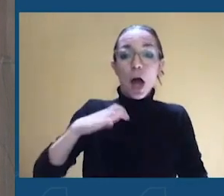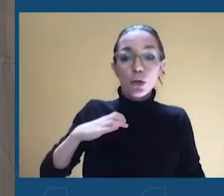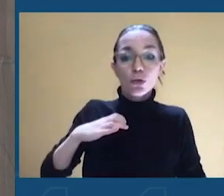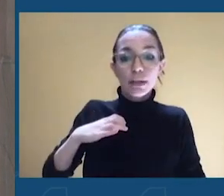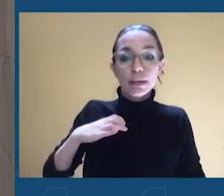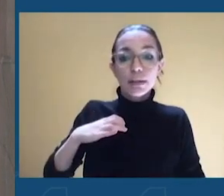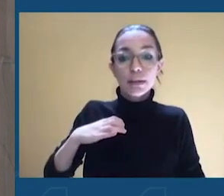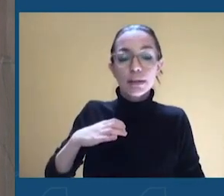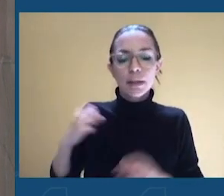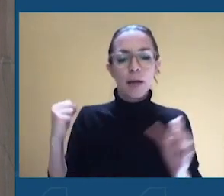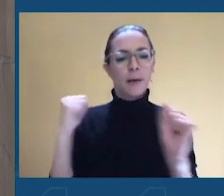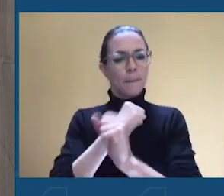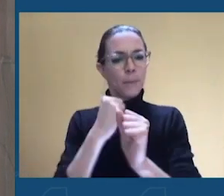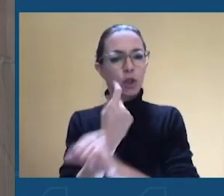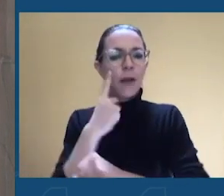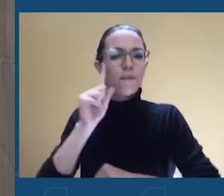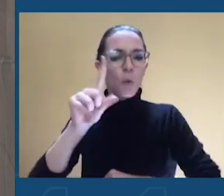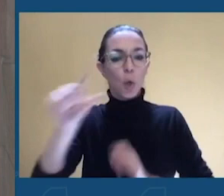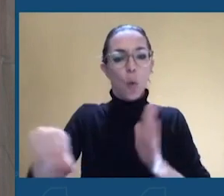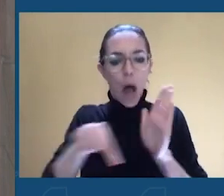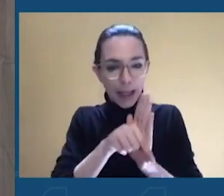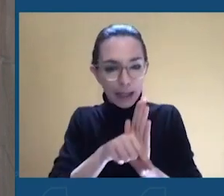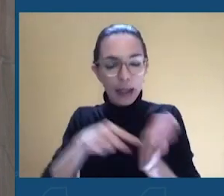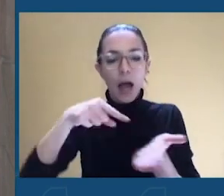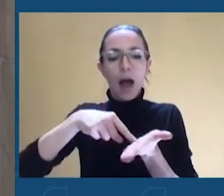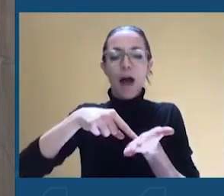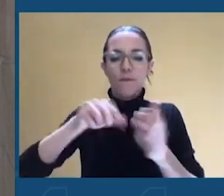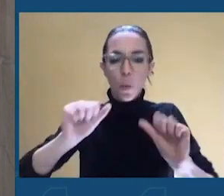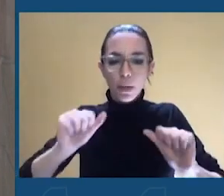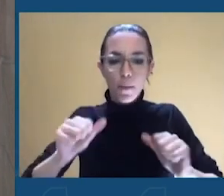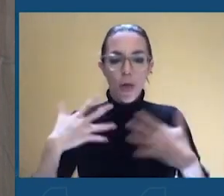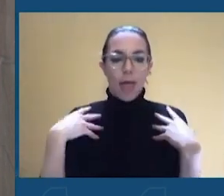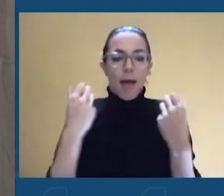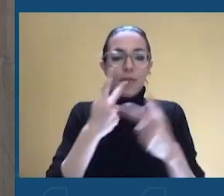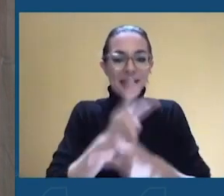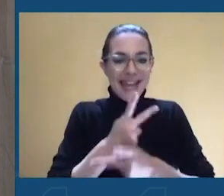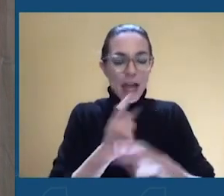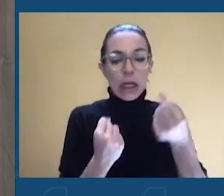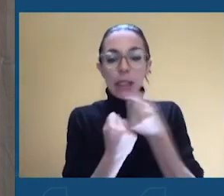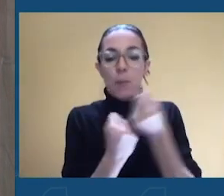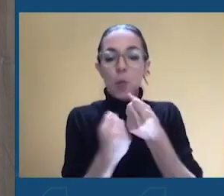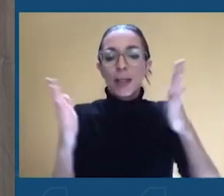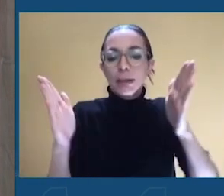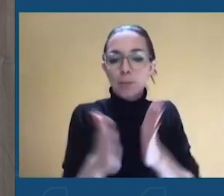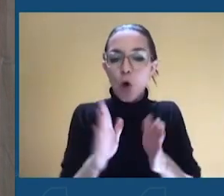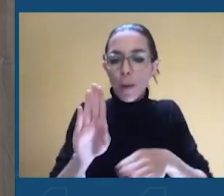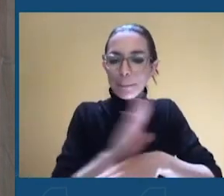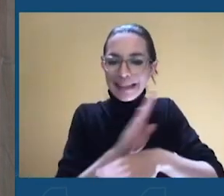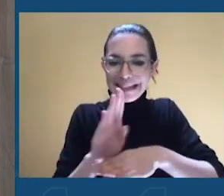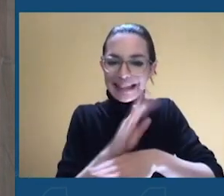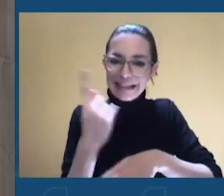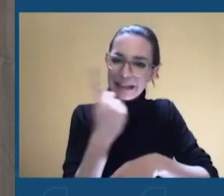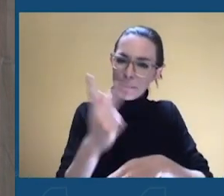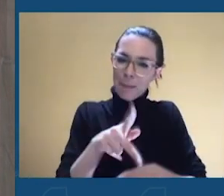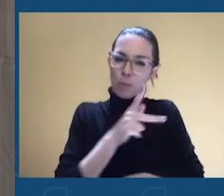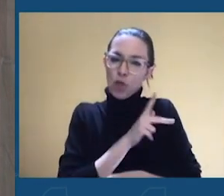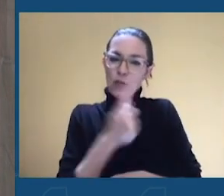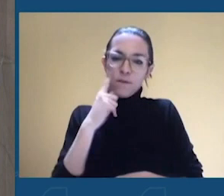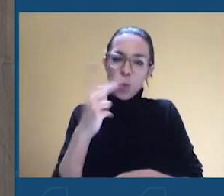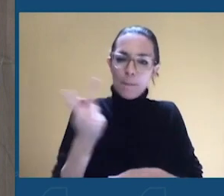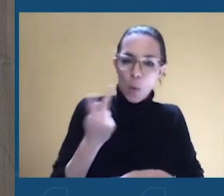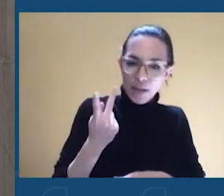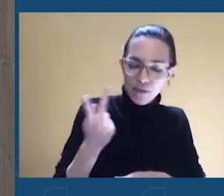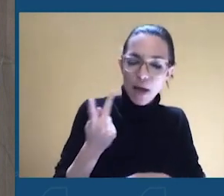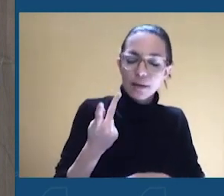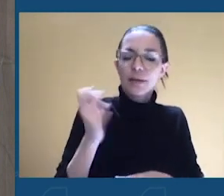quality, affordable health care, supporting the small businesses, something that's deeply personal to both of us, and working hard to bring